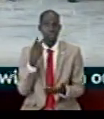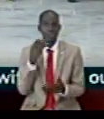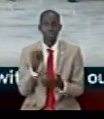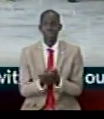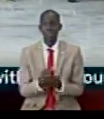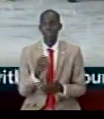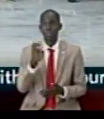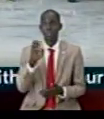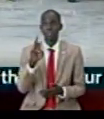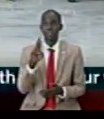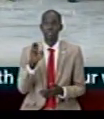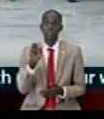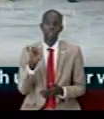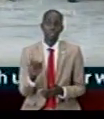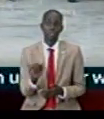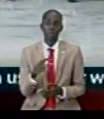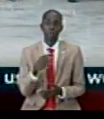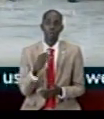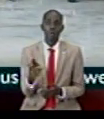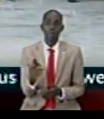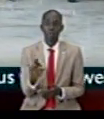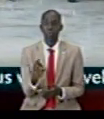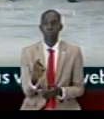result that...